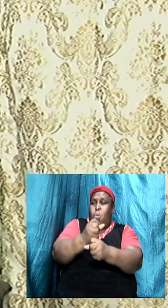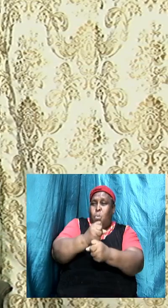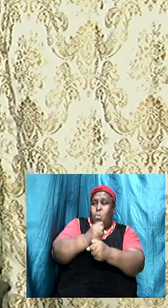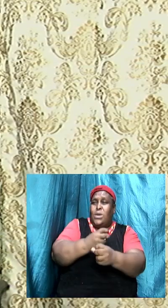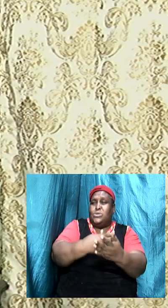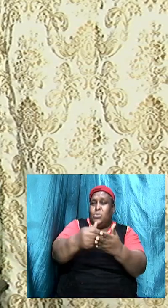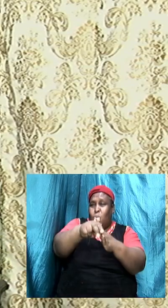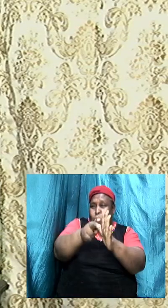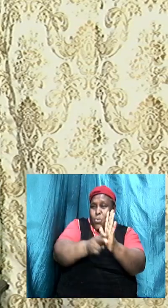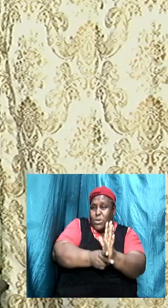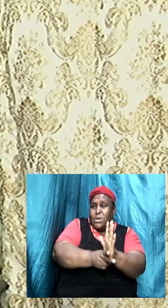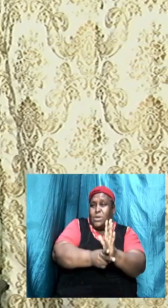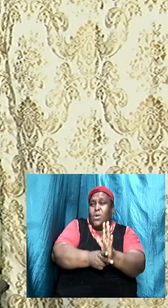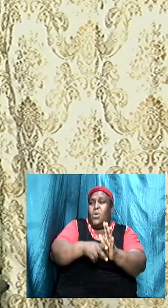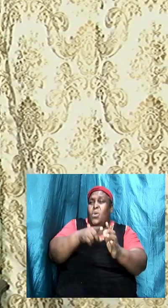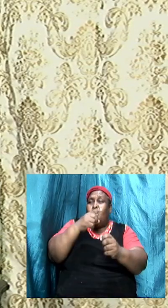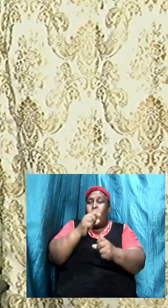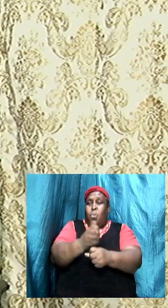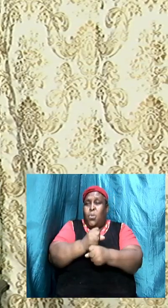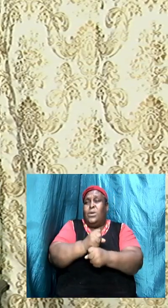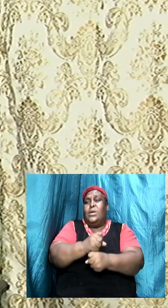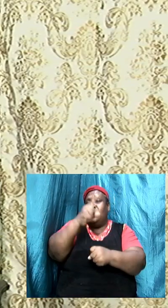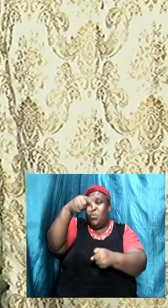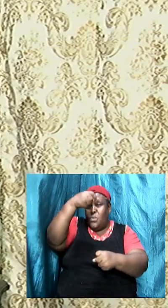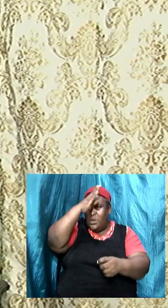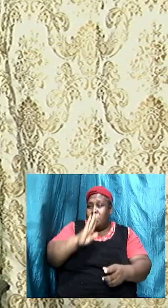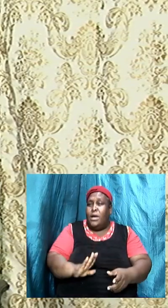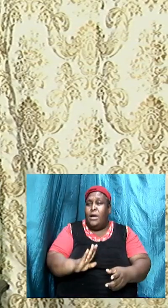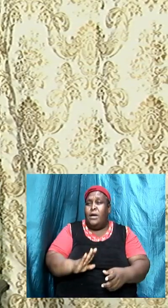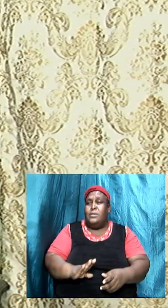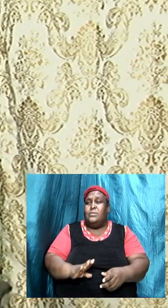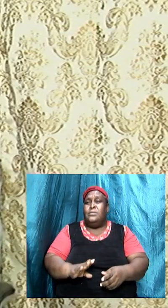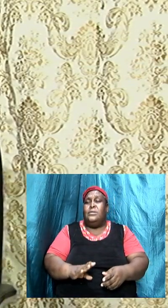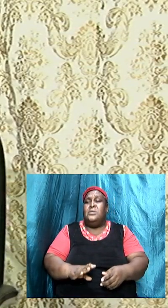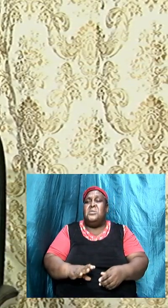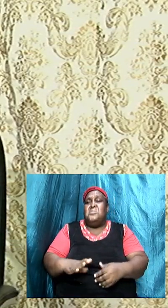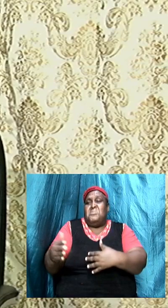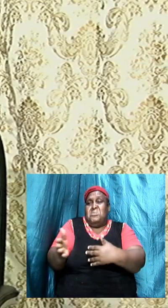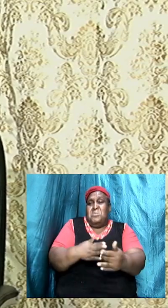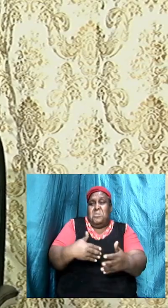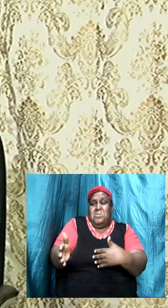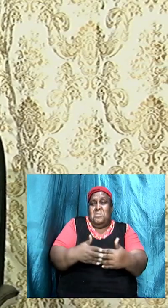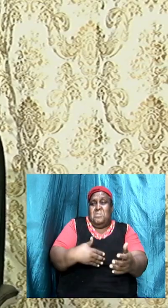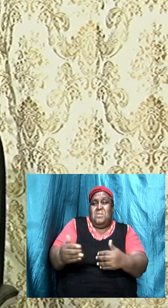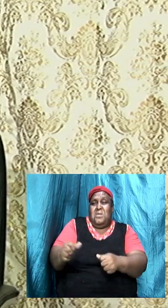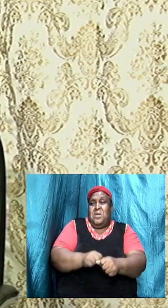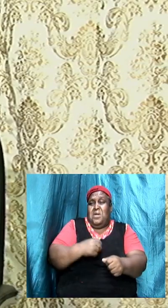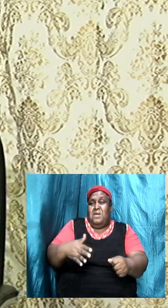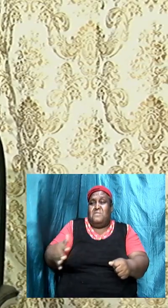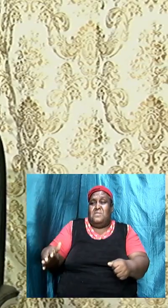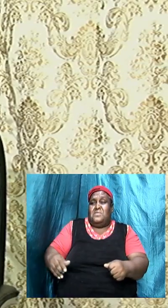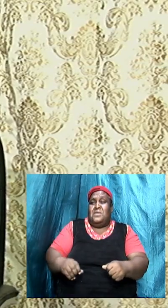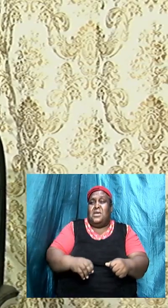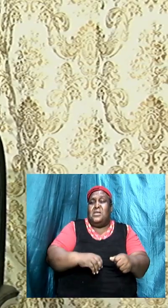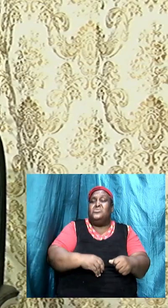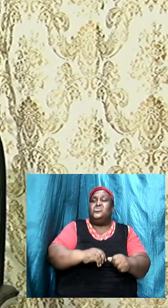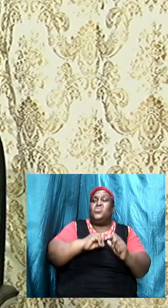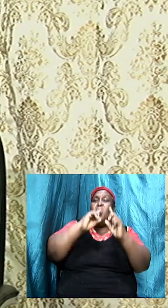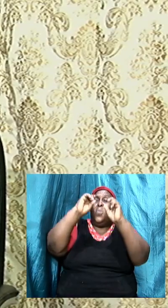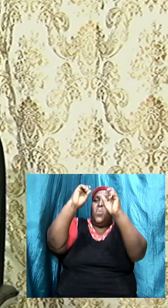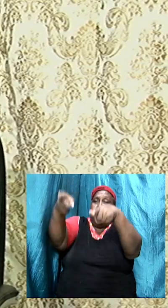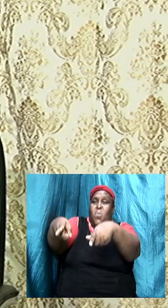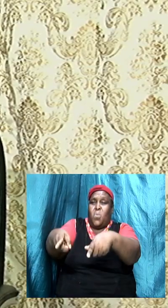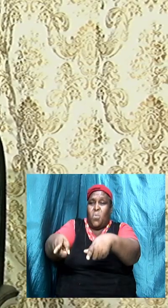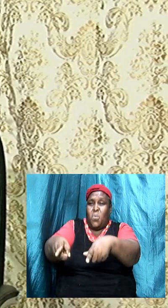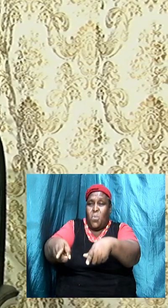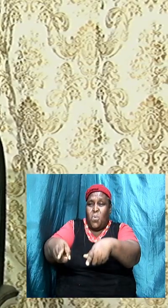holiness. Hold on to one God. Make everything else blow. Because this is